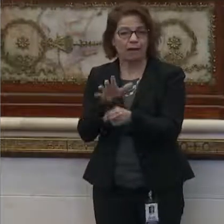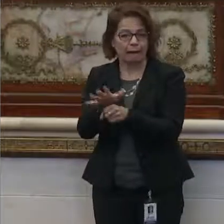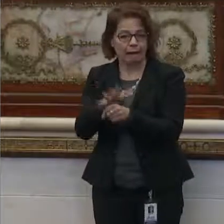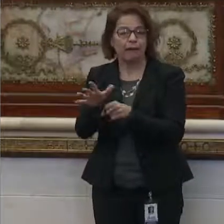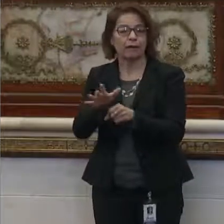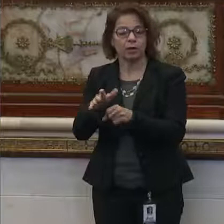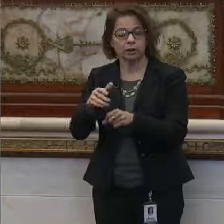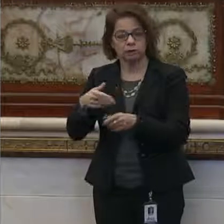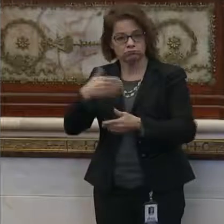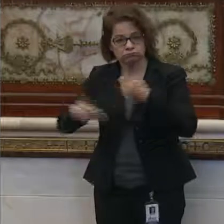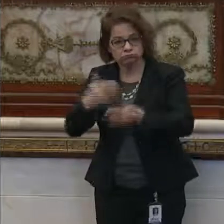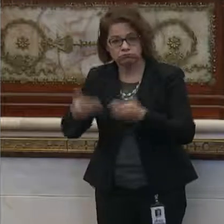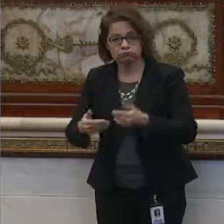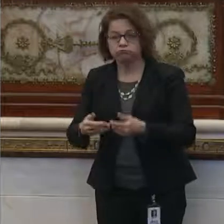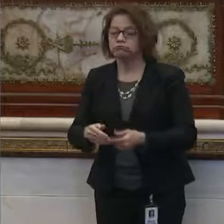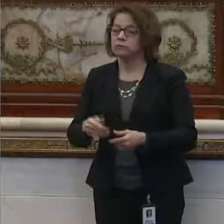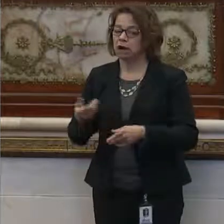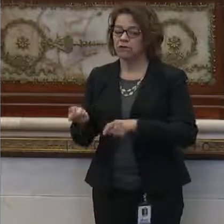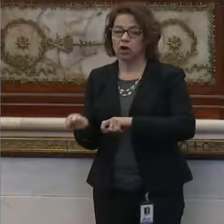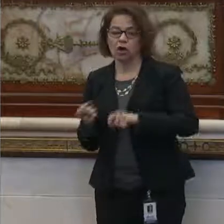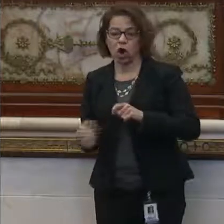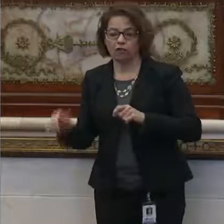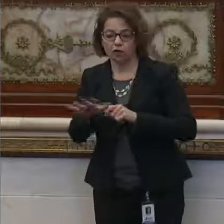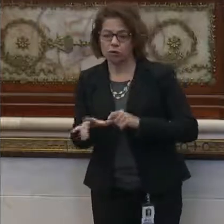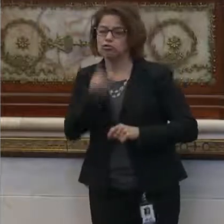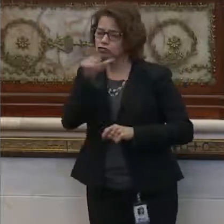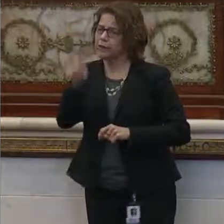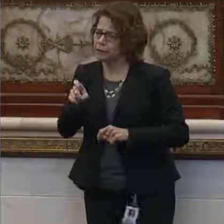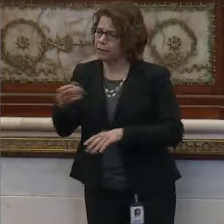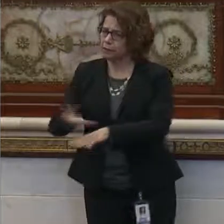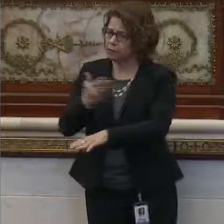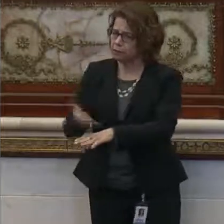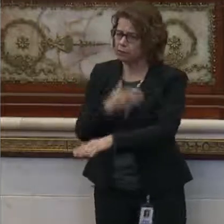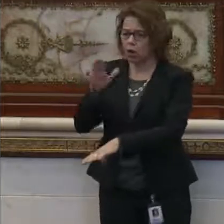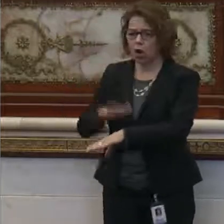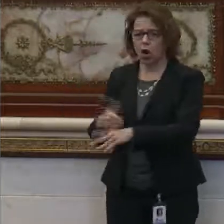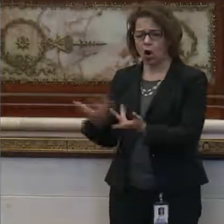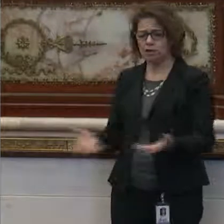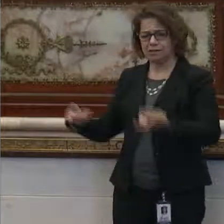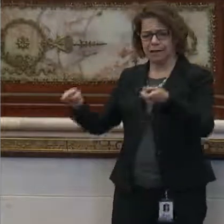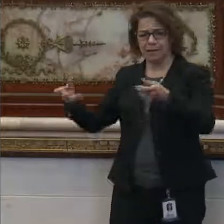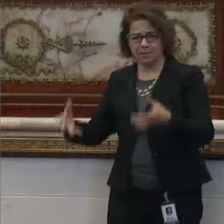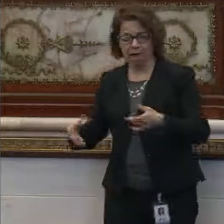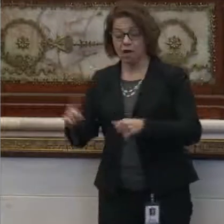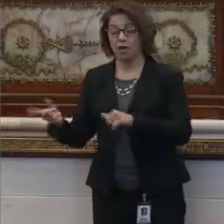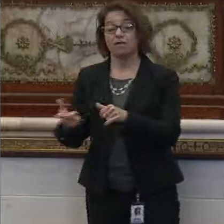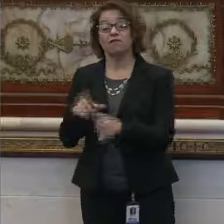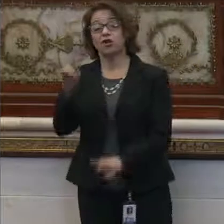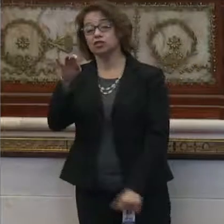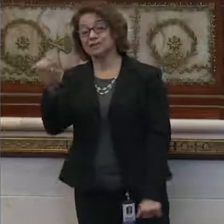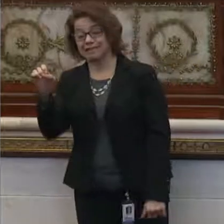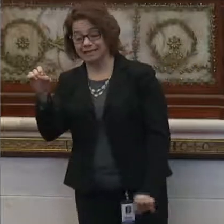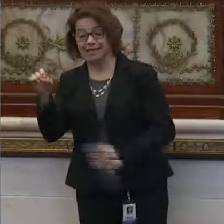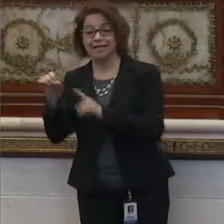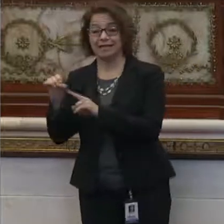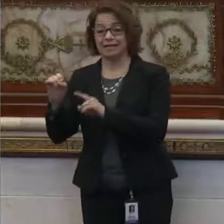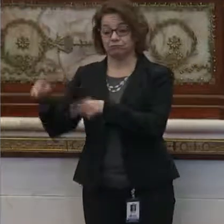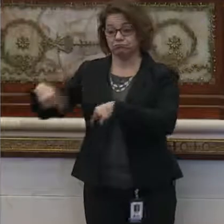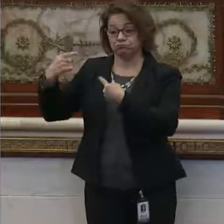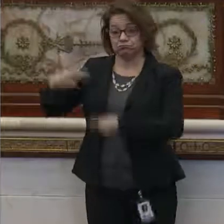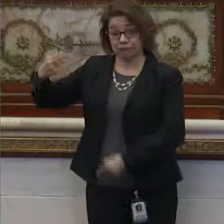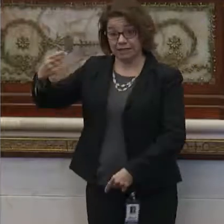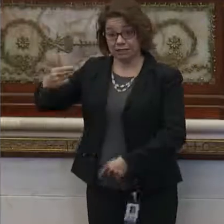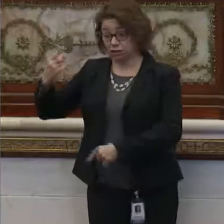municipal golf course that was in serious need of upgrade and renewed on-site management. Firstee's exemplary track record over the past